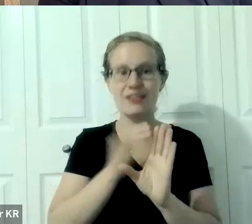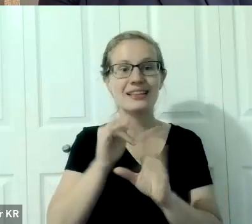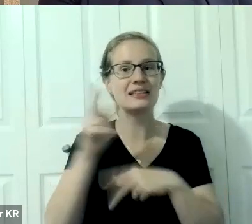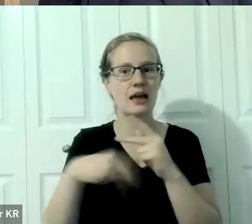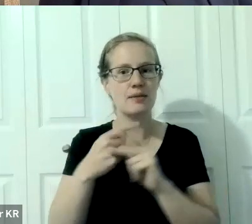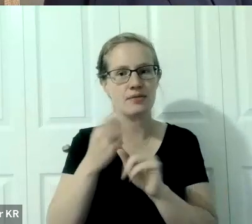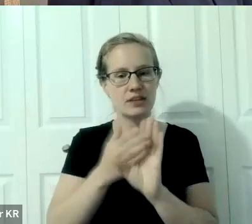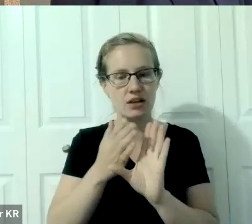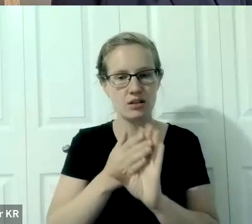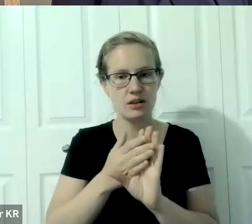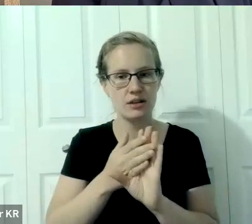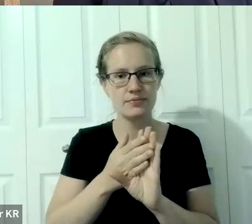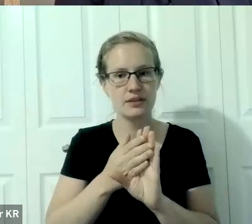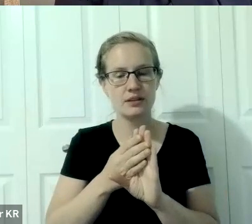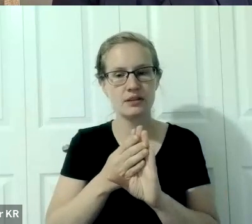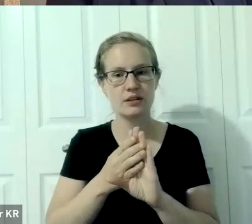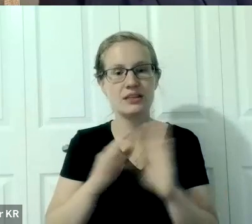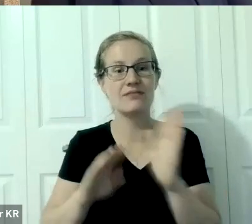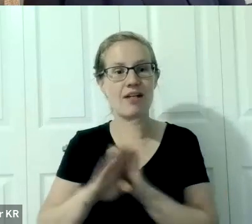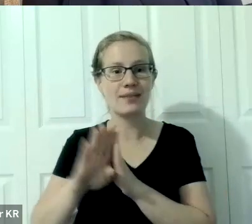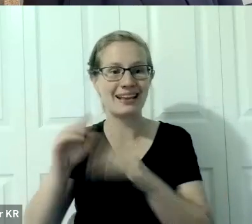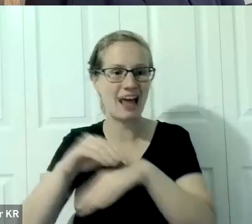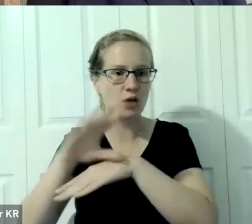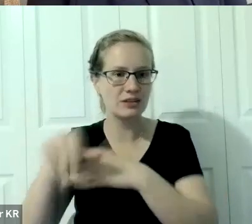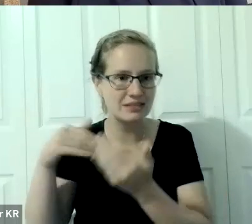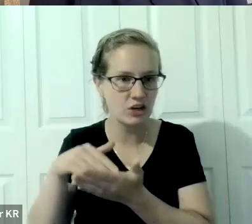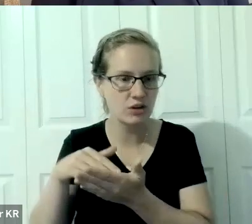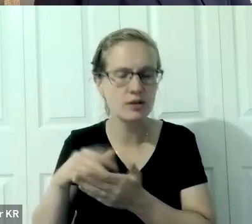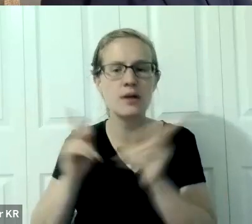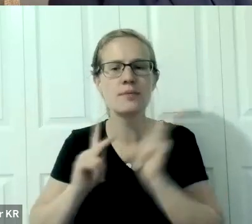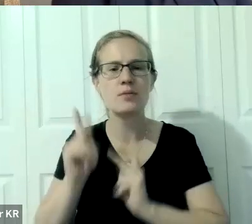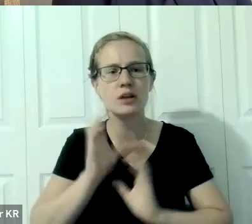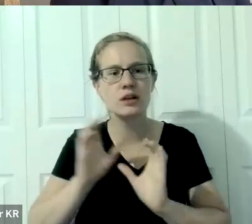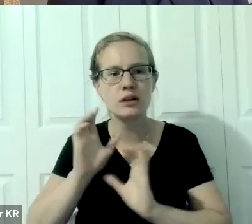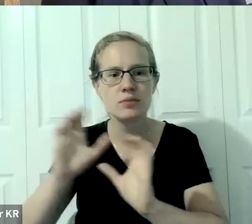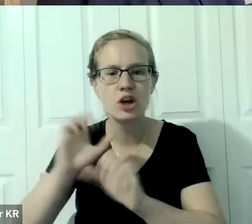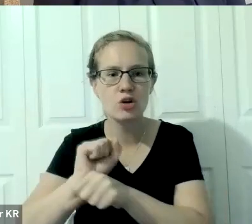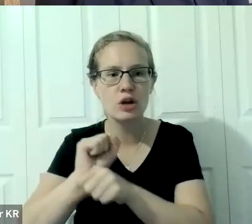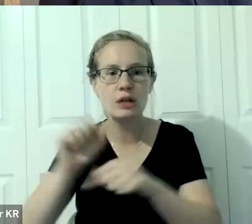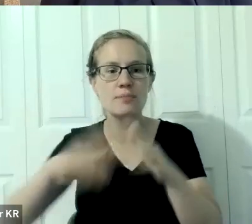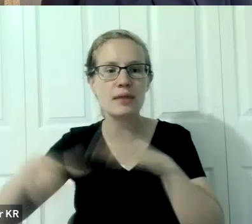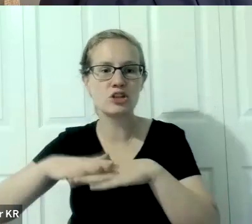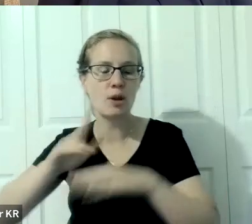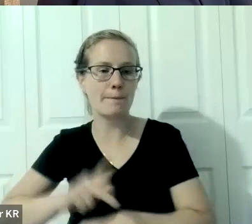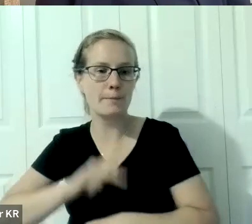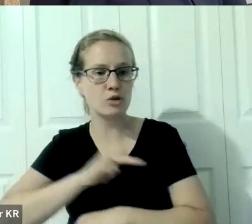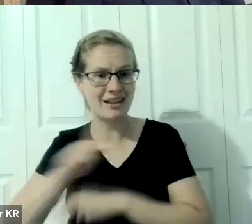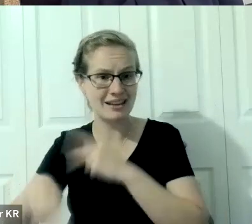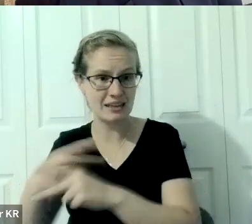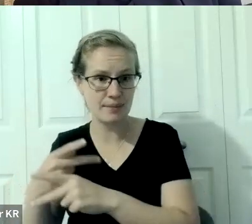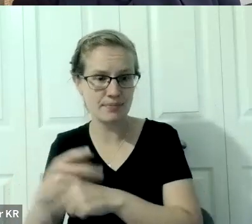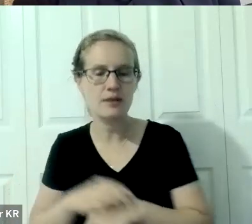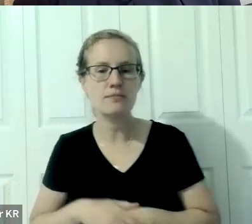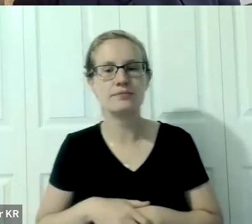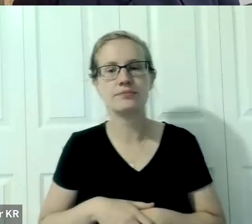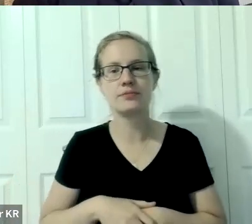that developed in counseling centers and where people were exploring their careers based on their personality type. Well, when you